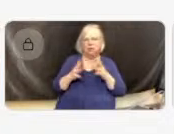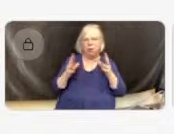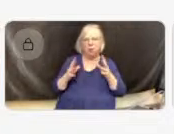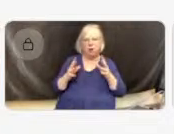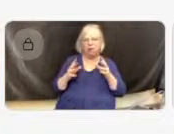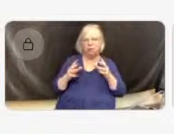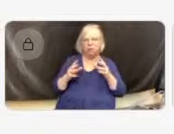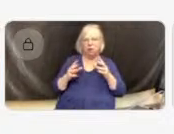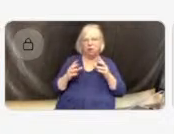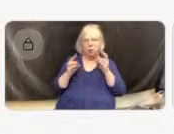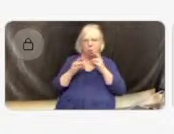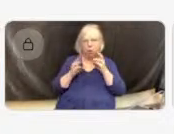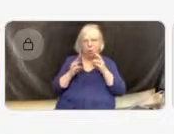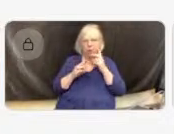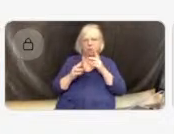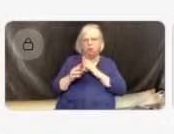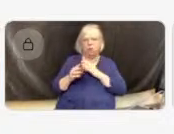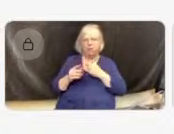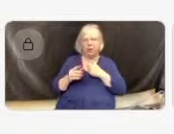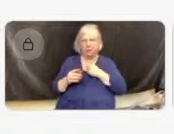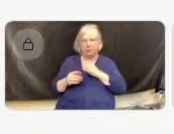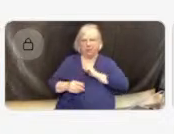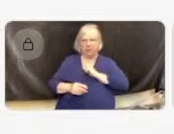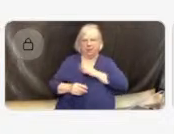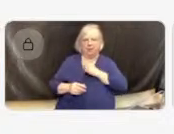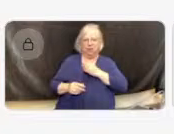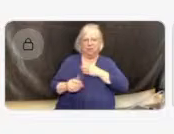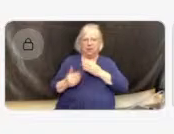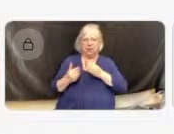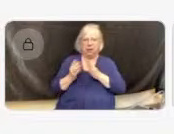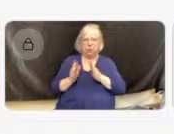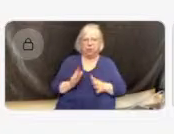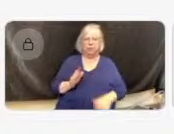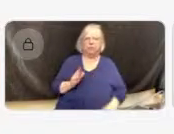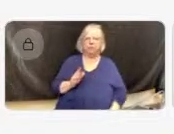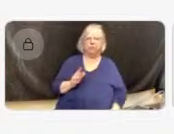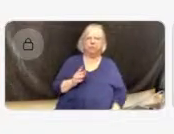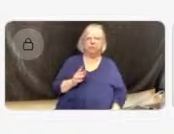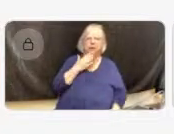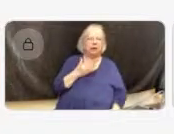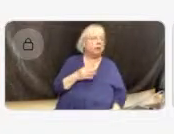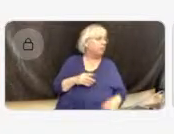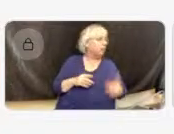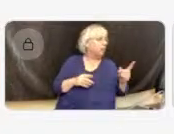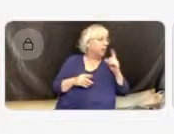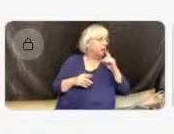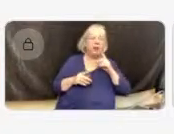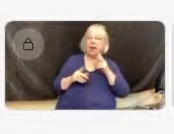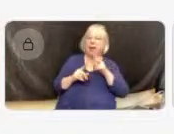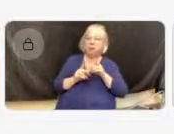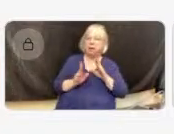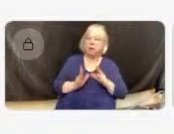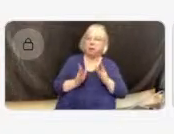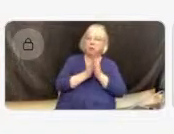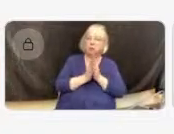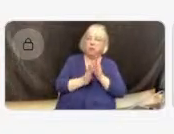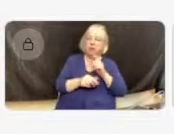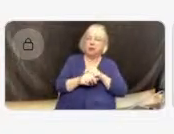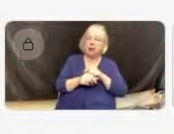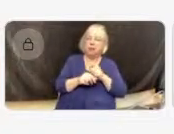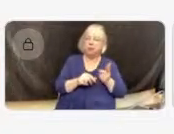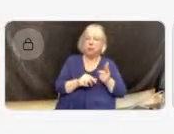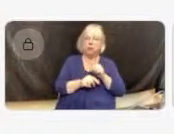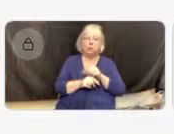myself. Thank you. Thank you. Applicant, I think you requested the opportunity to speak after the